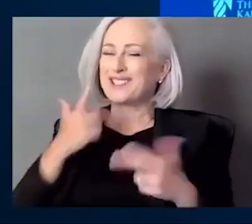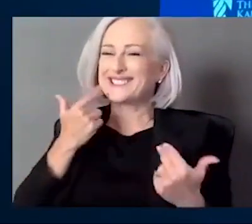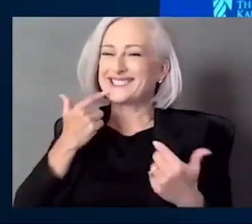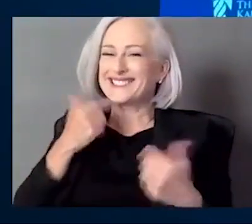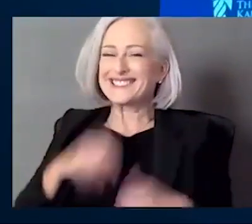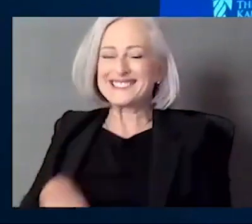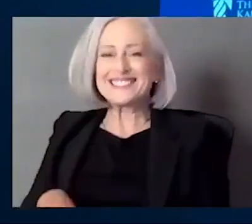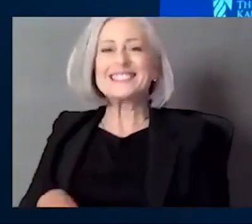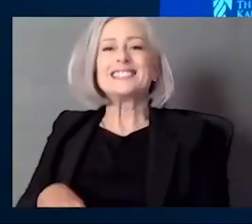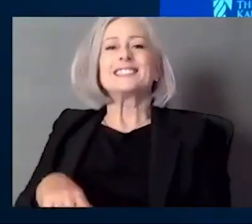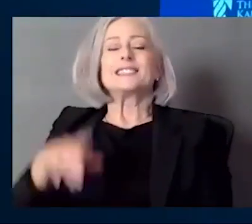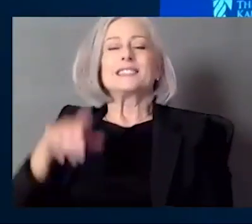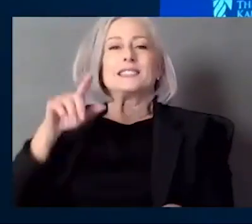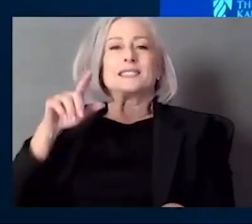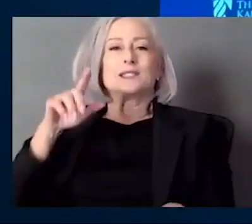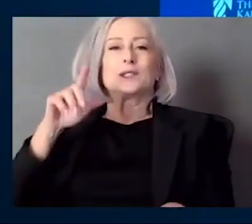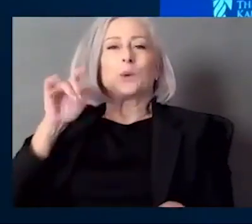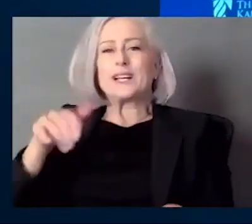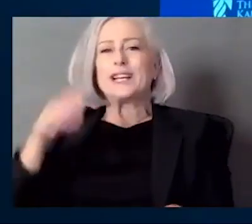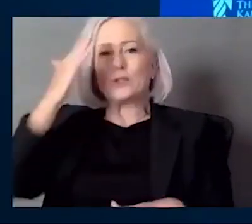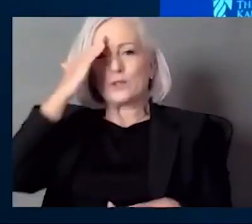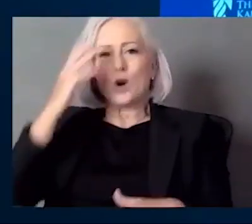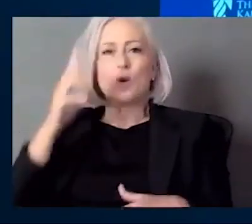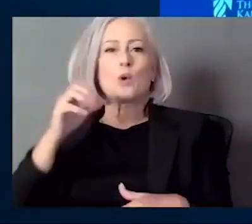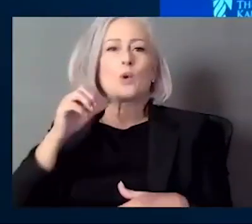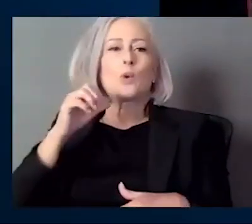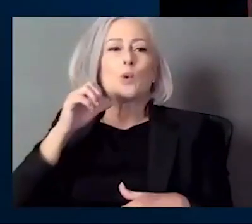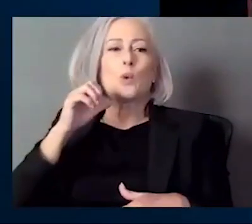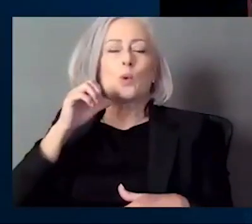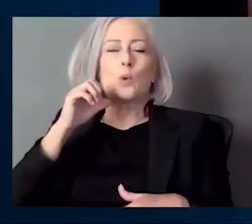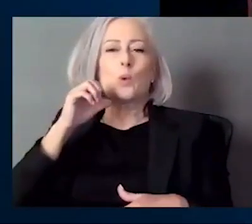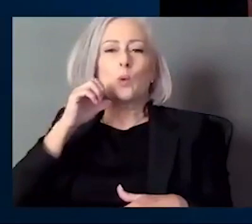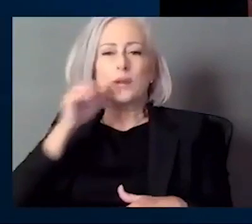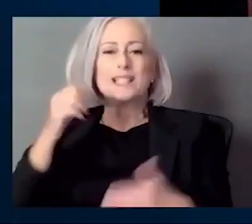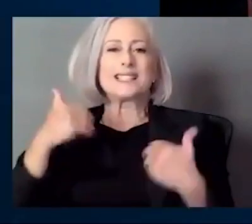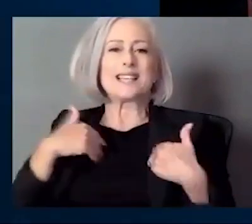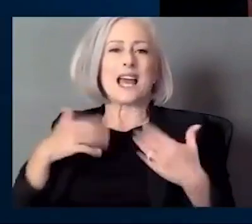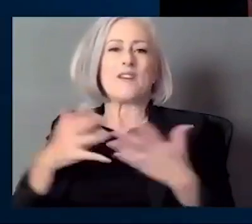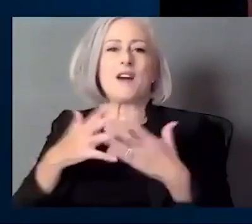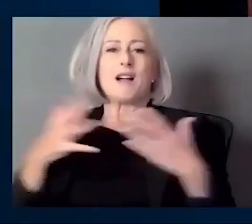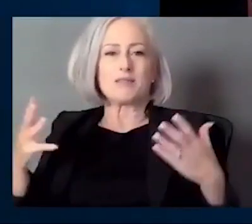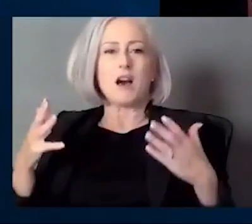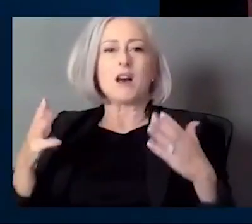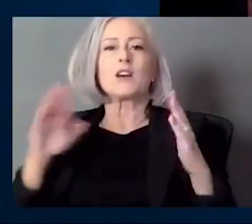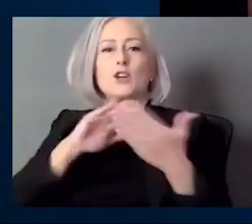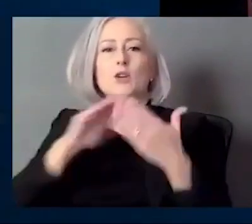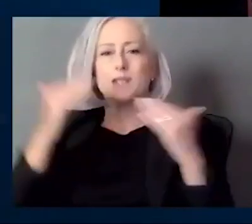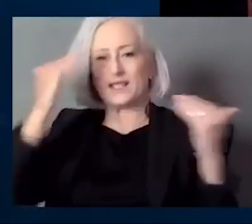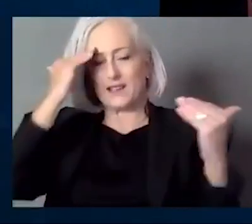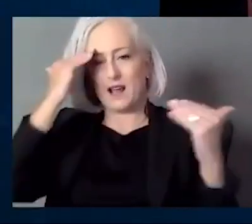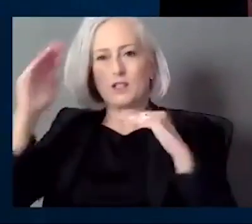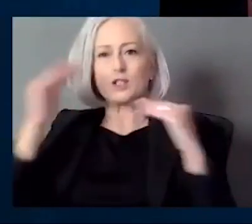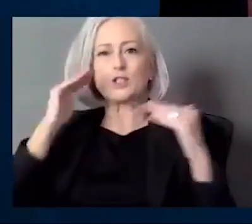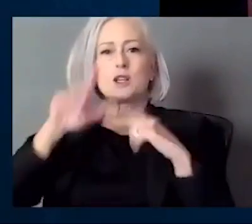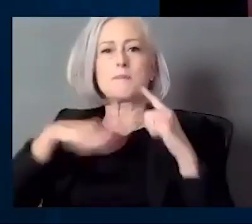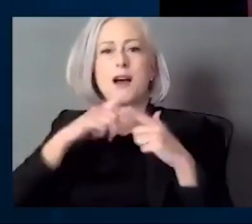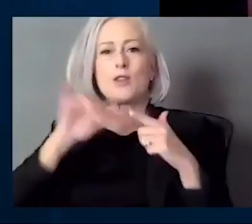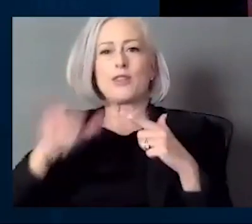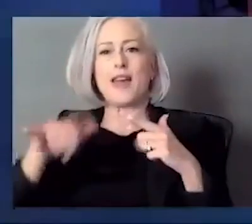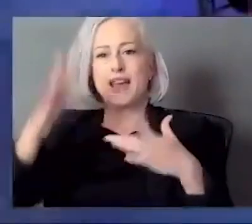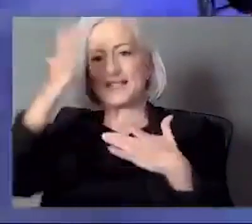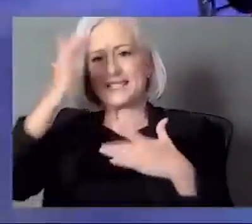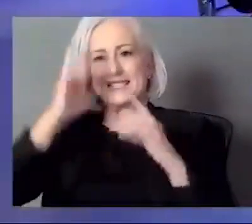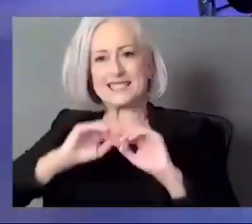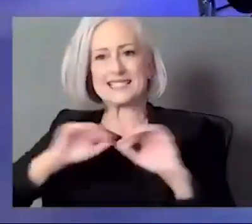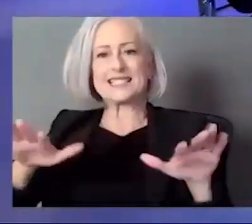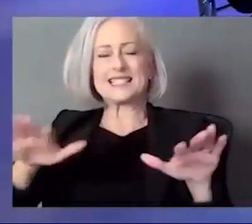the context. There wasn't a lot of widespread community prevalence of the disease, so we still didn't know a lot. You know, it's not just about